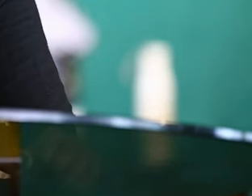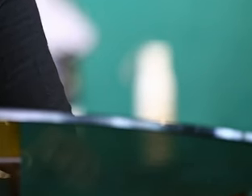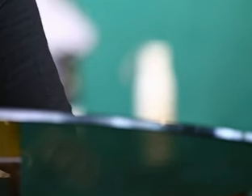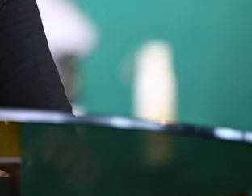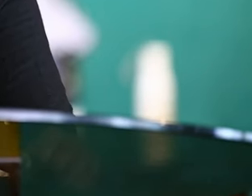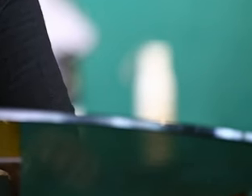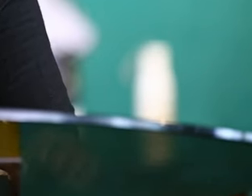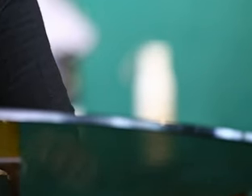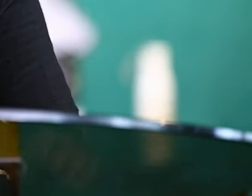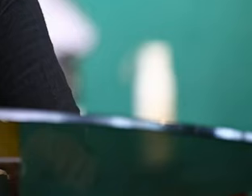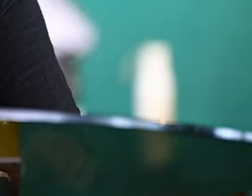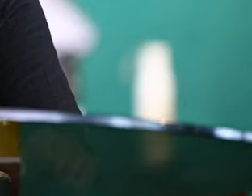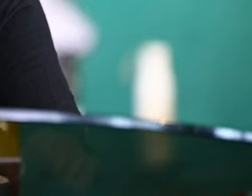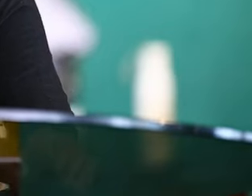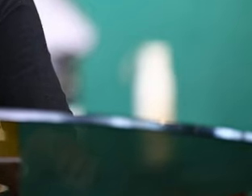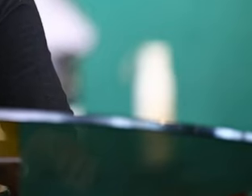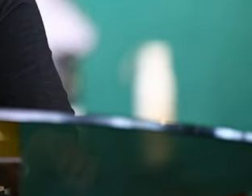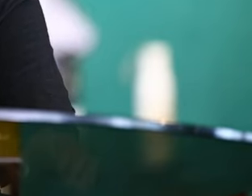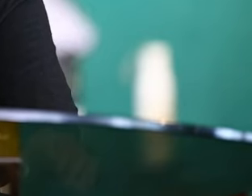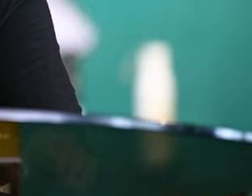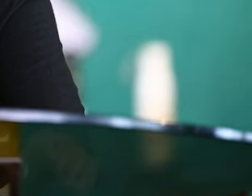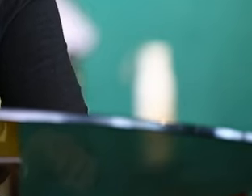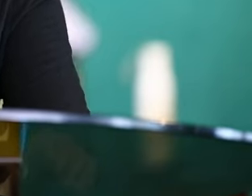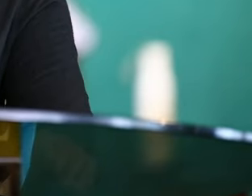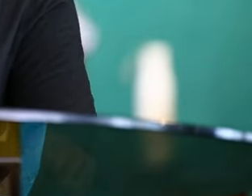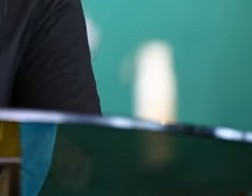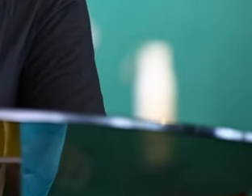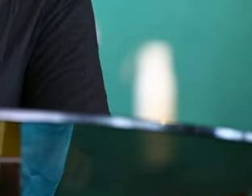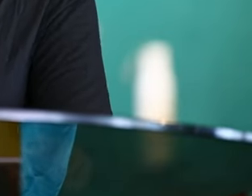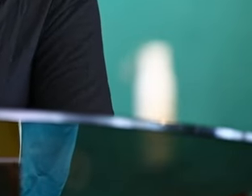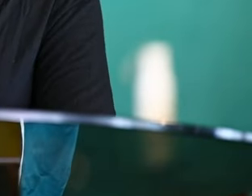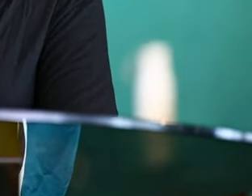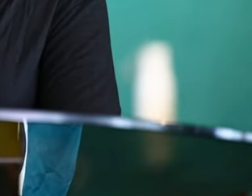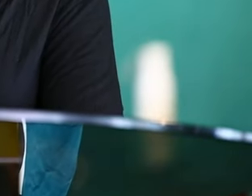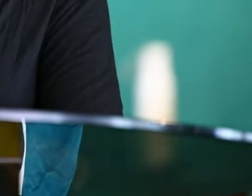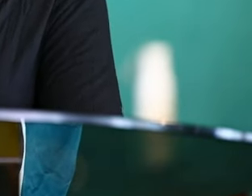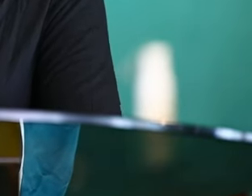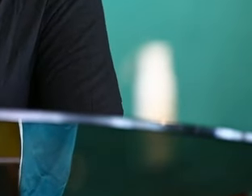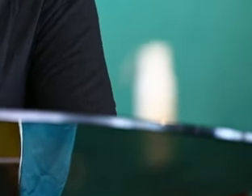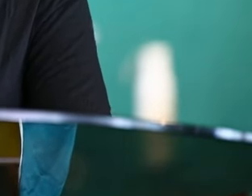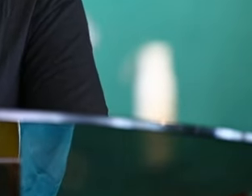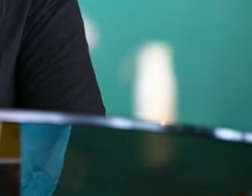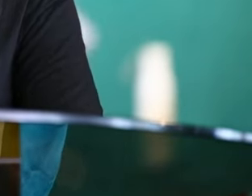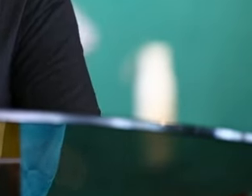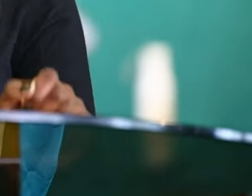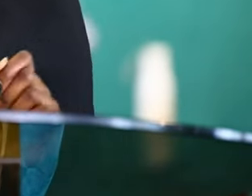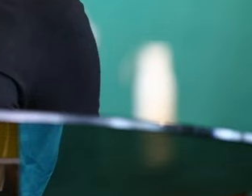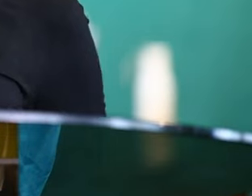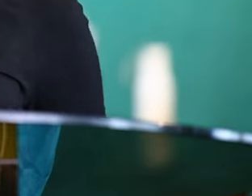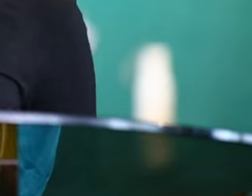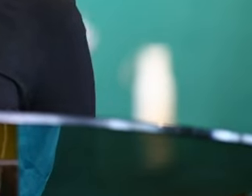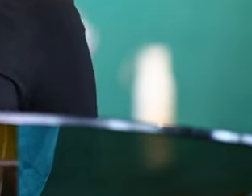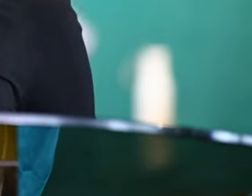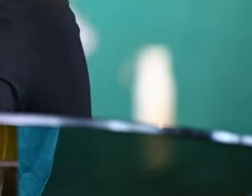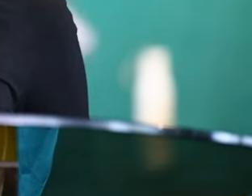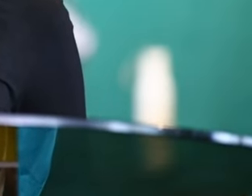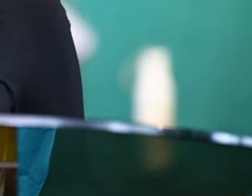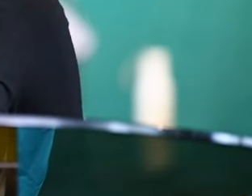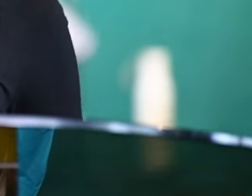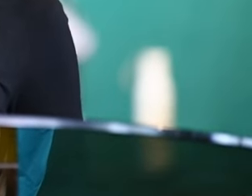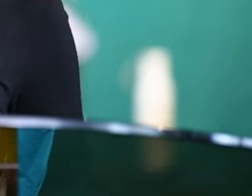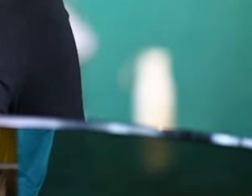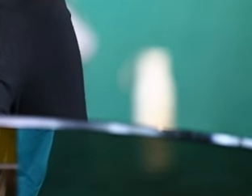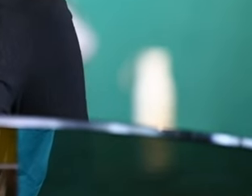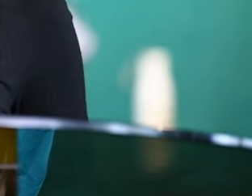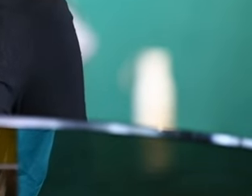couldn't wait to see Jesus come in the clouds of glory. After the sermon, an adult asked the children, "How many of you would